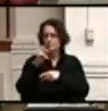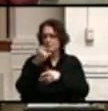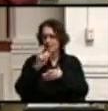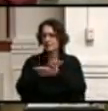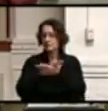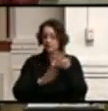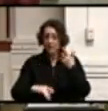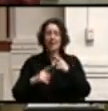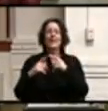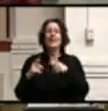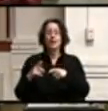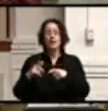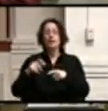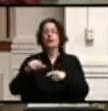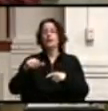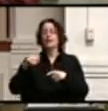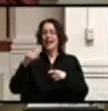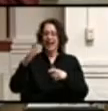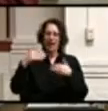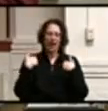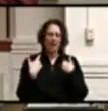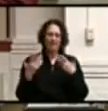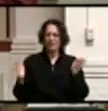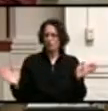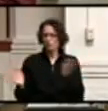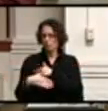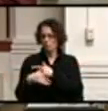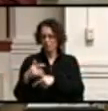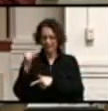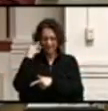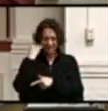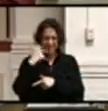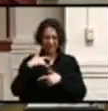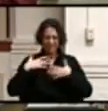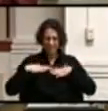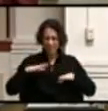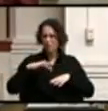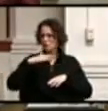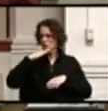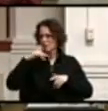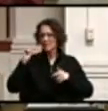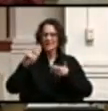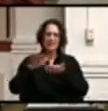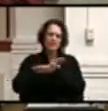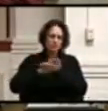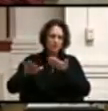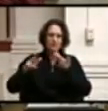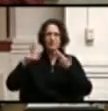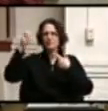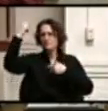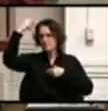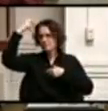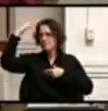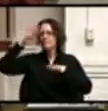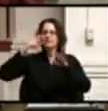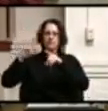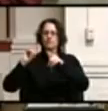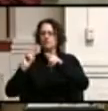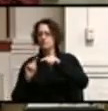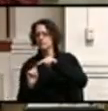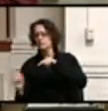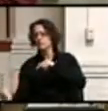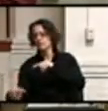process here, similar to Station 2, where a firefighter can enter the decontamination area outside and then clean up and then come